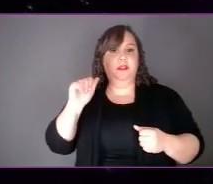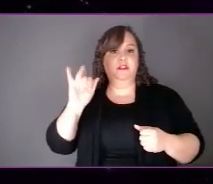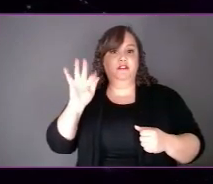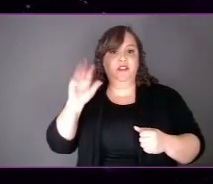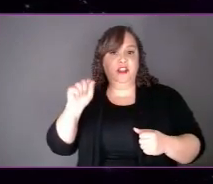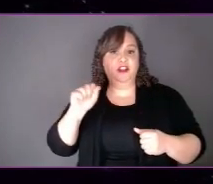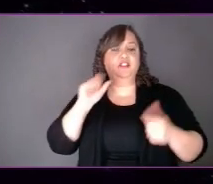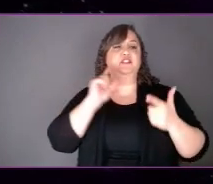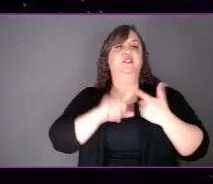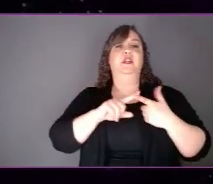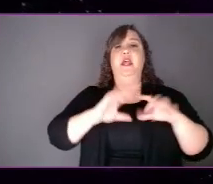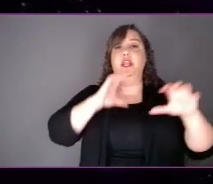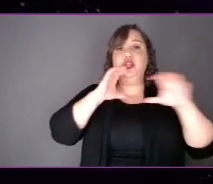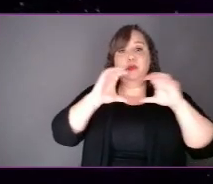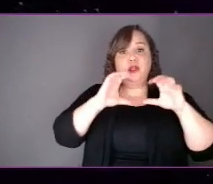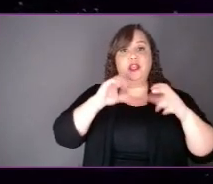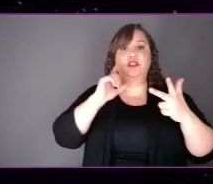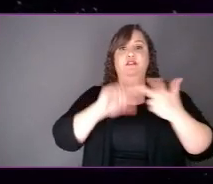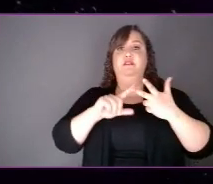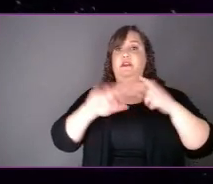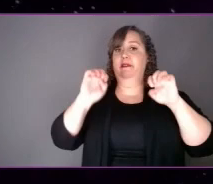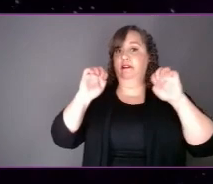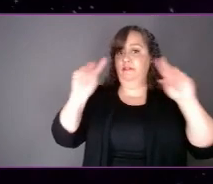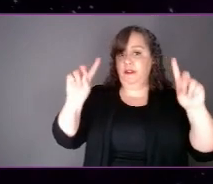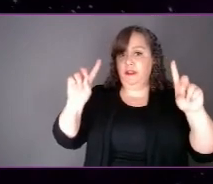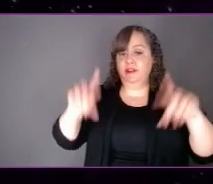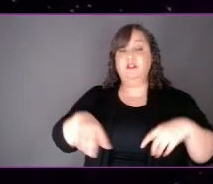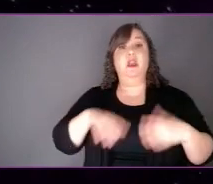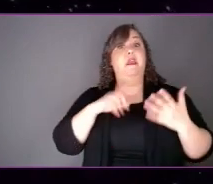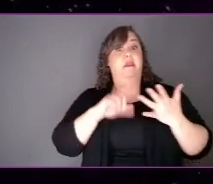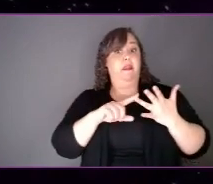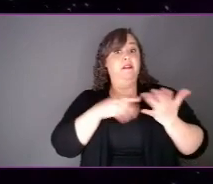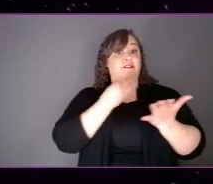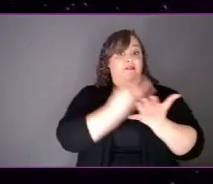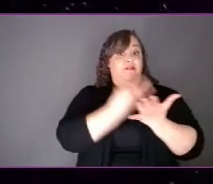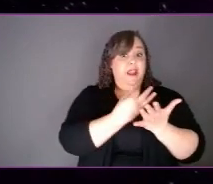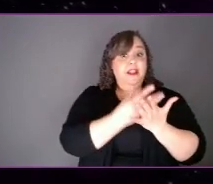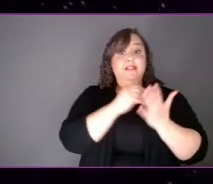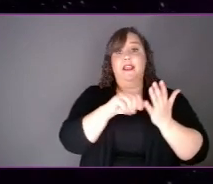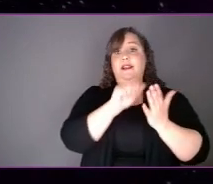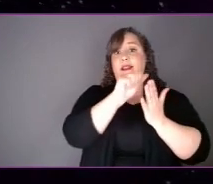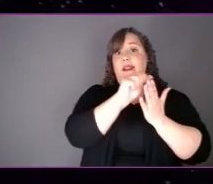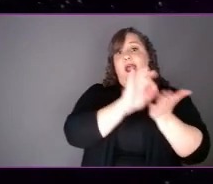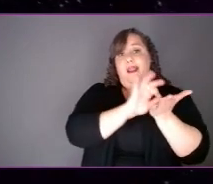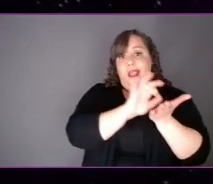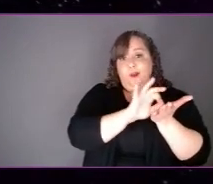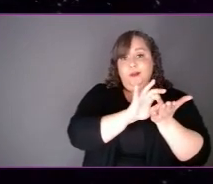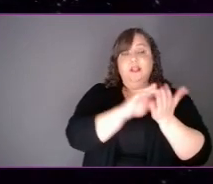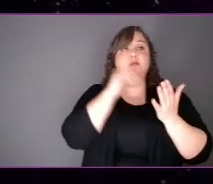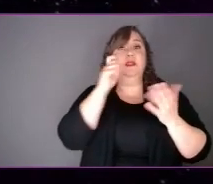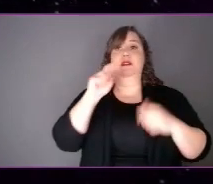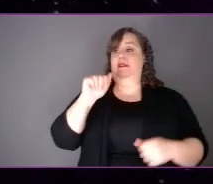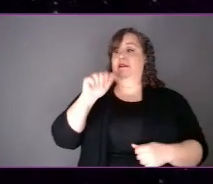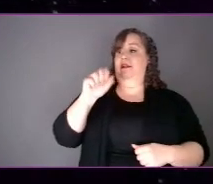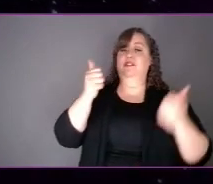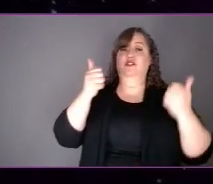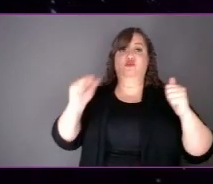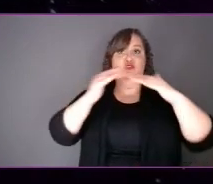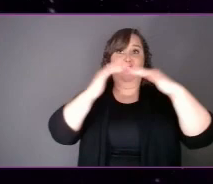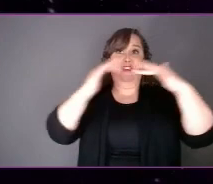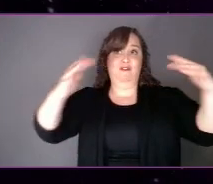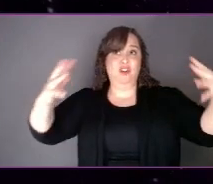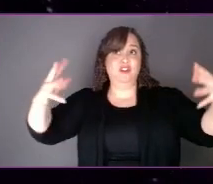fields, the education fields, and even finance and accounting, because NASA tries to remain diverse and inclusive in all of the